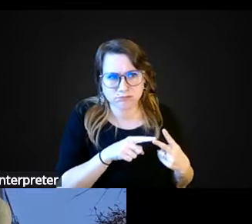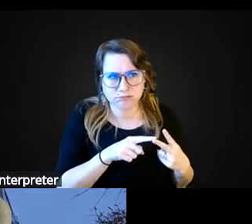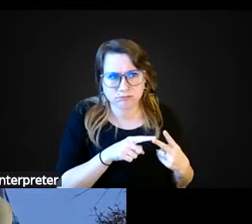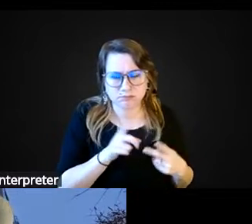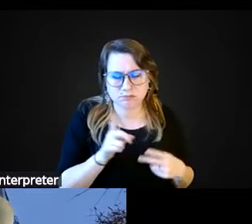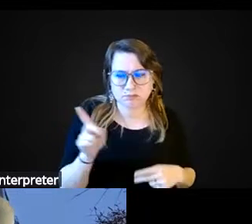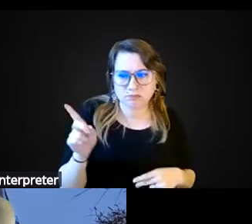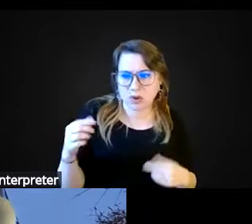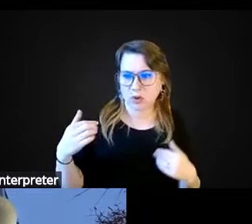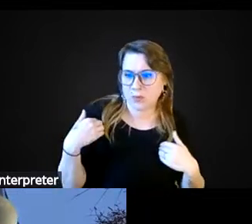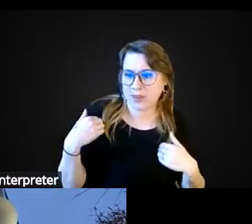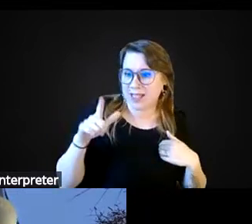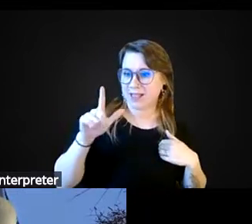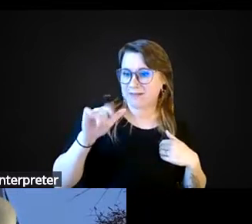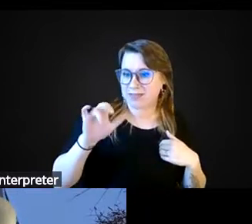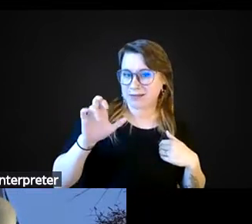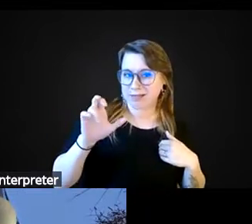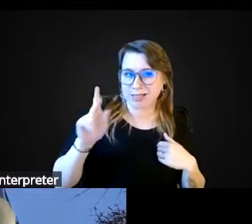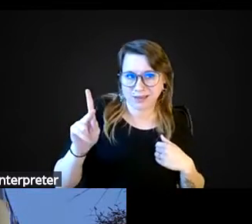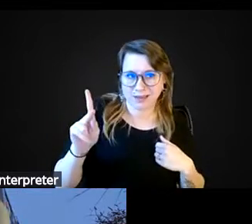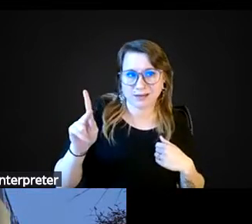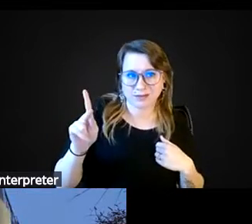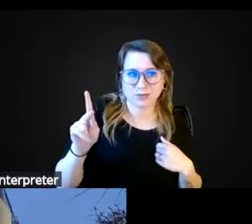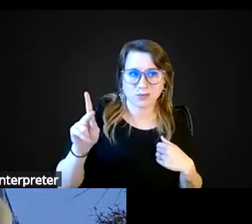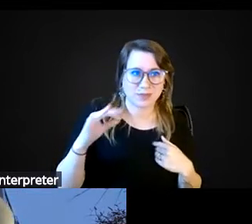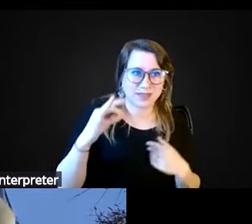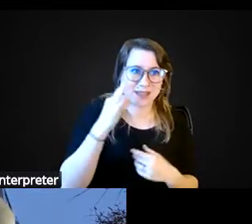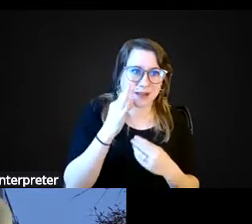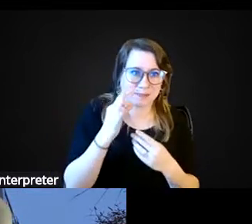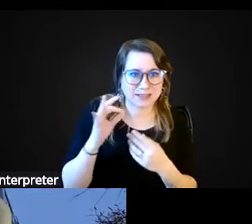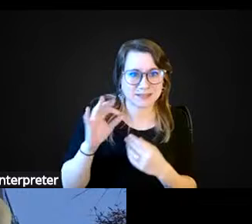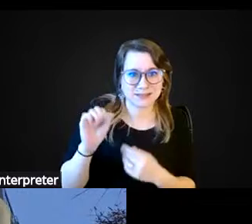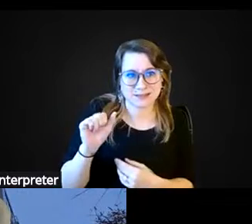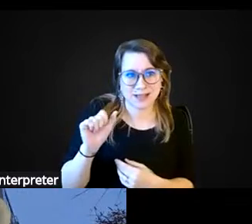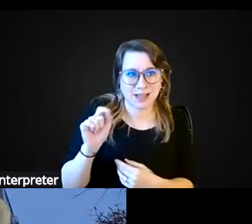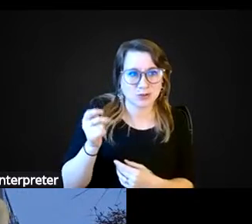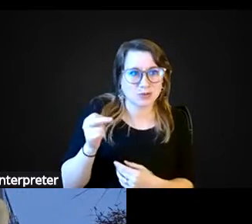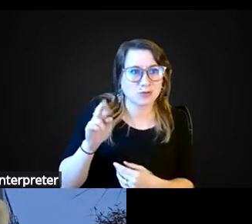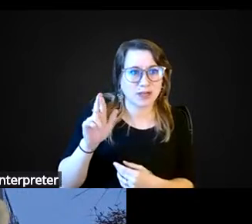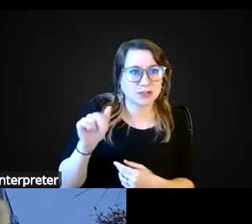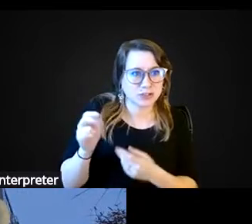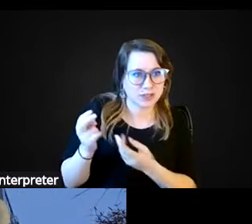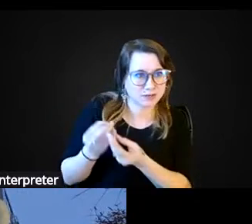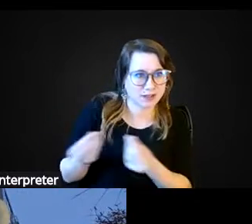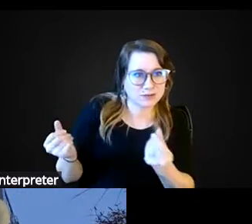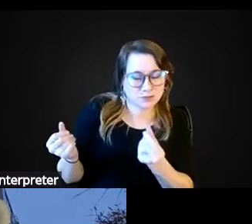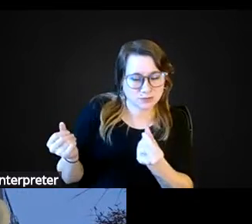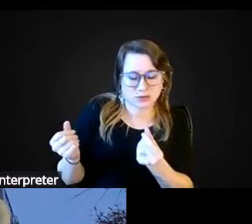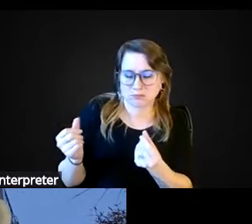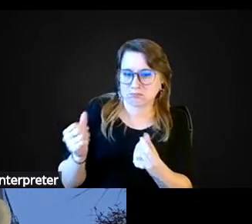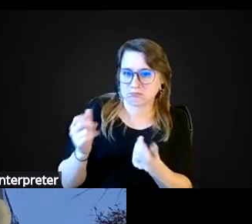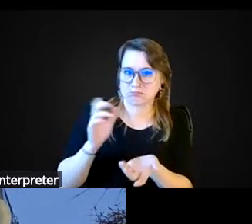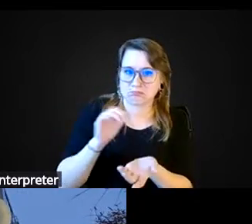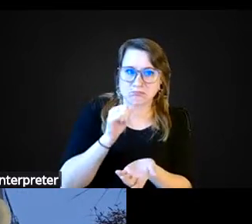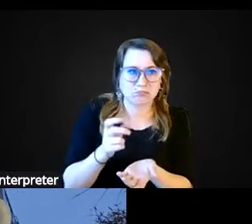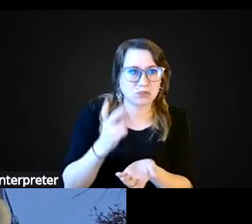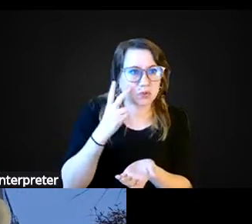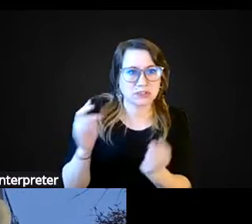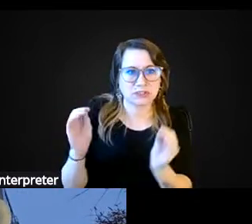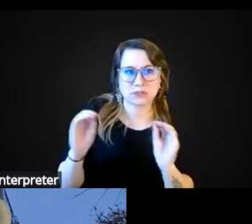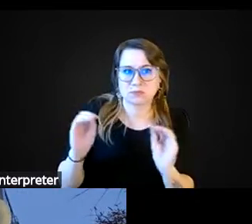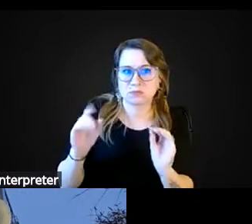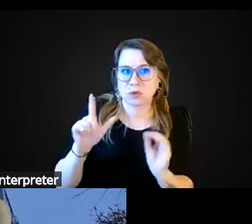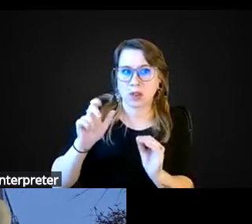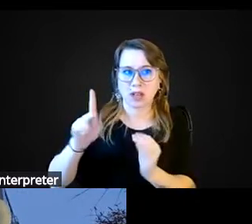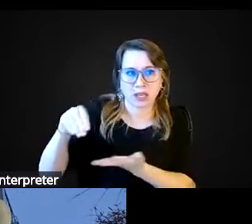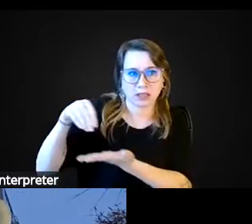We have the link to the cannabis saturation resolution, but I don't see any linked